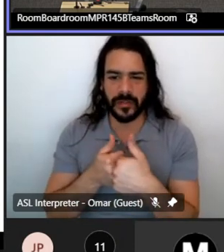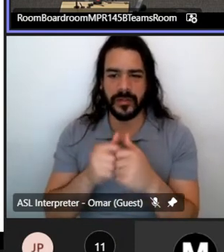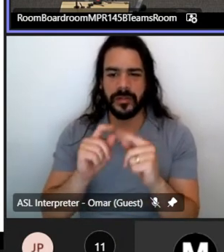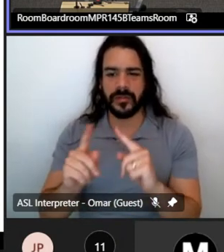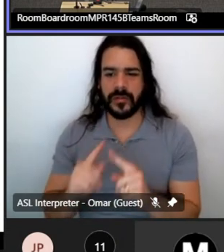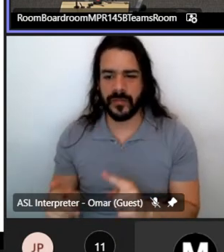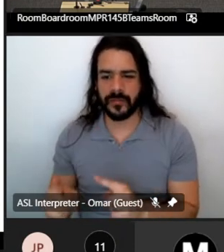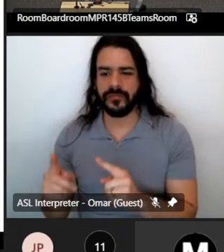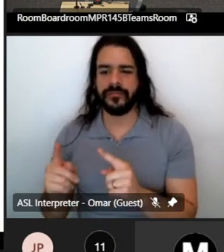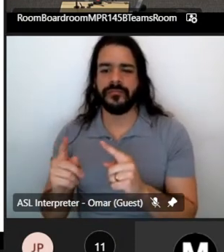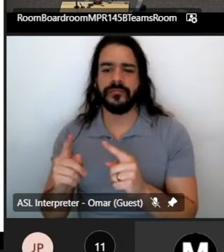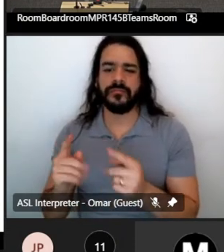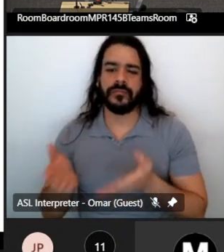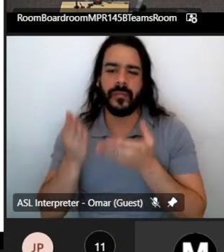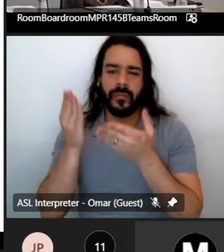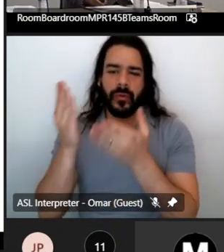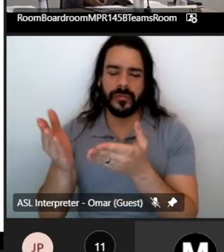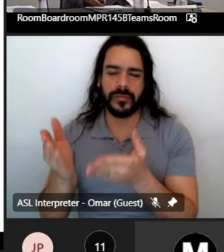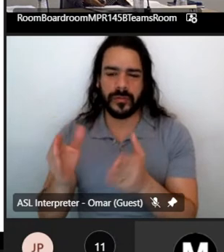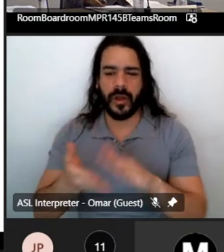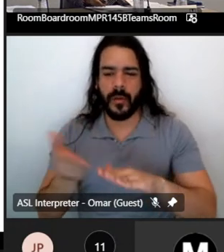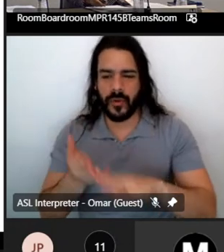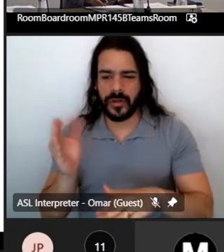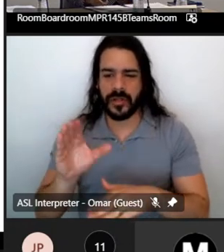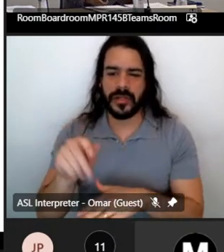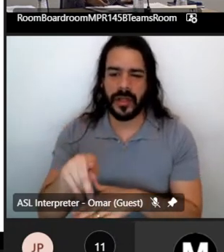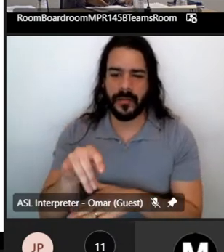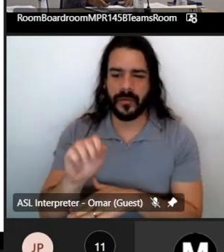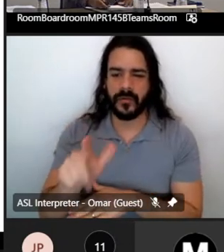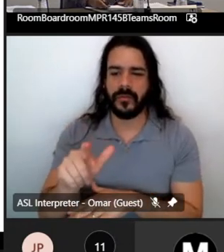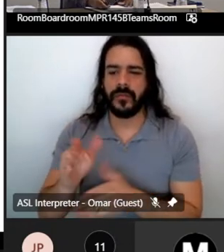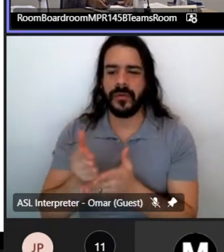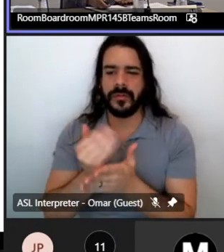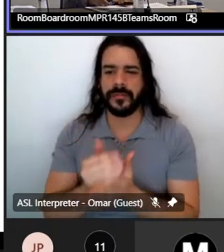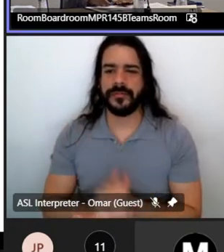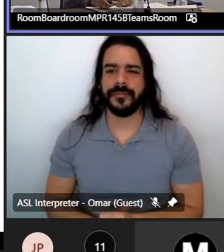proposals and the proposed operating and capital budget